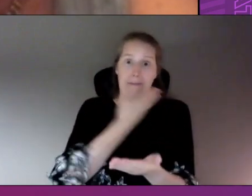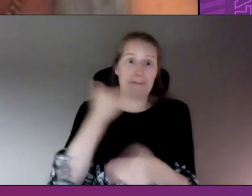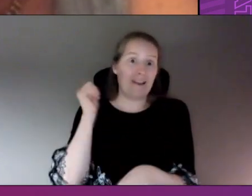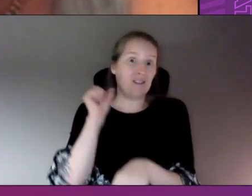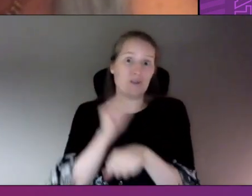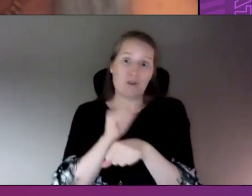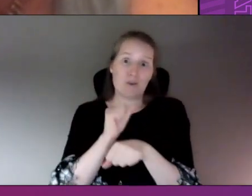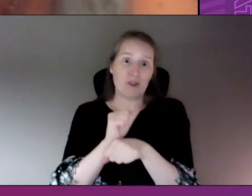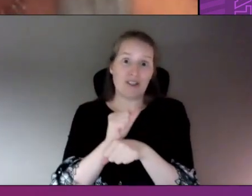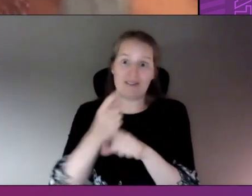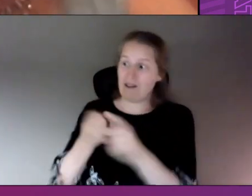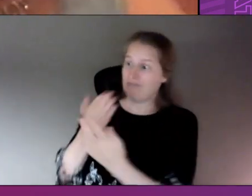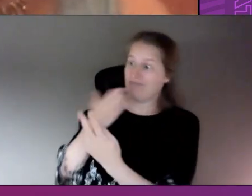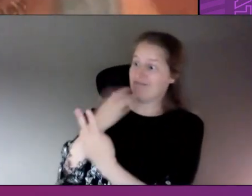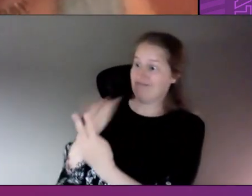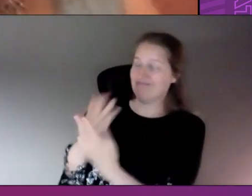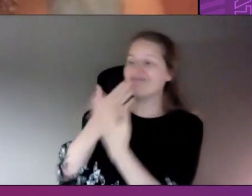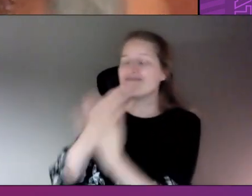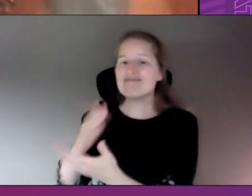Congrats, Juan.